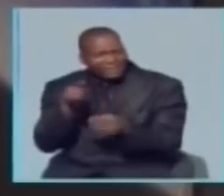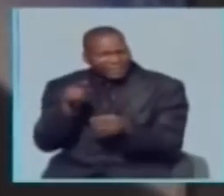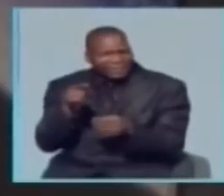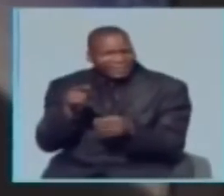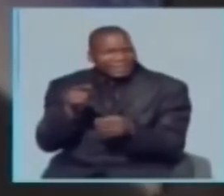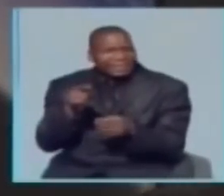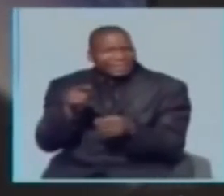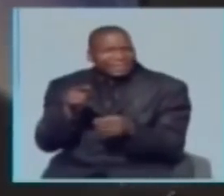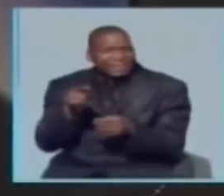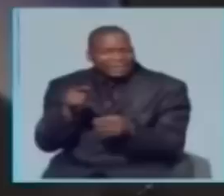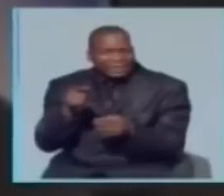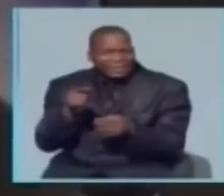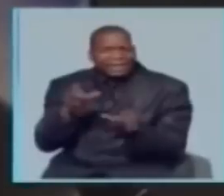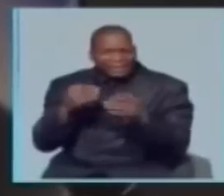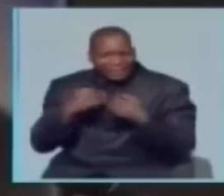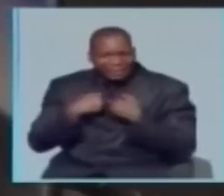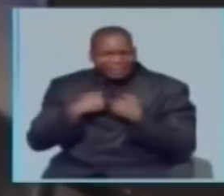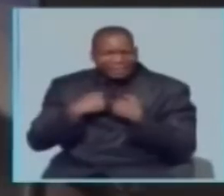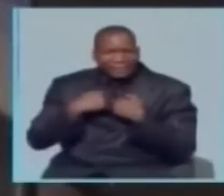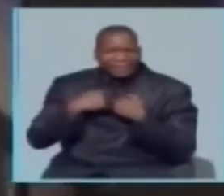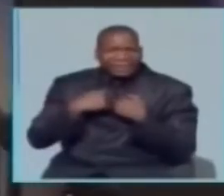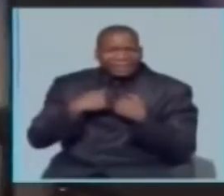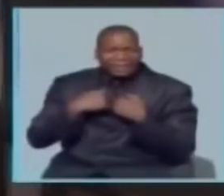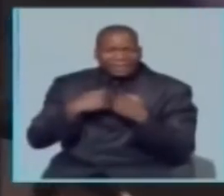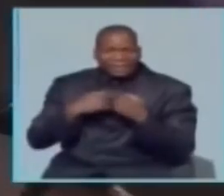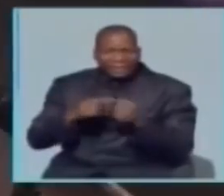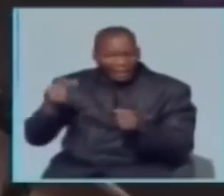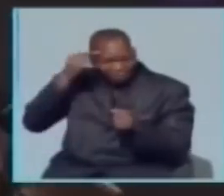you have to avoid doing as people in power?